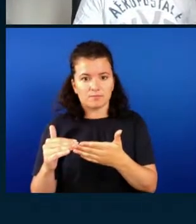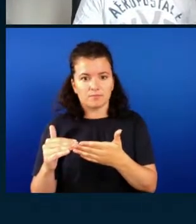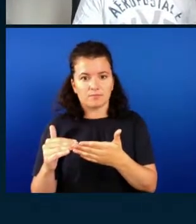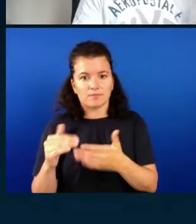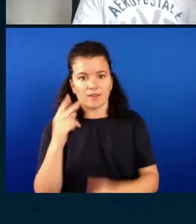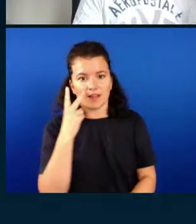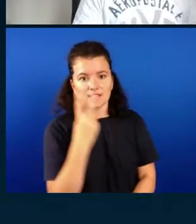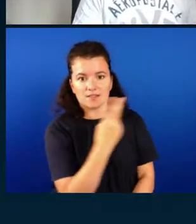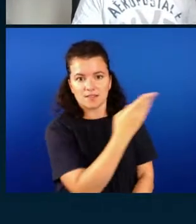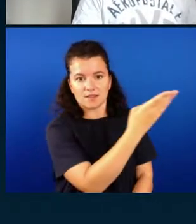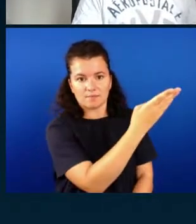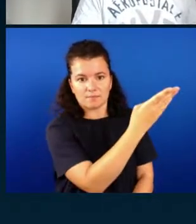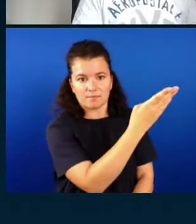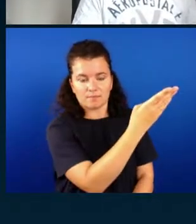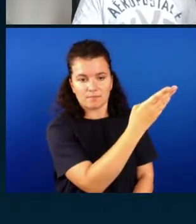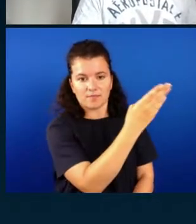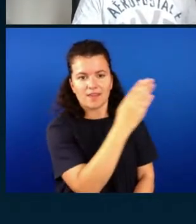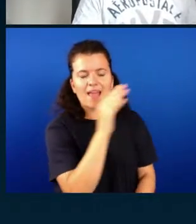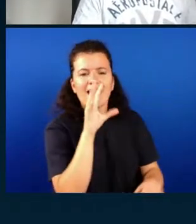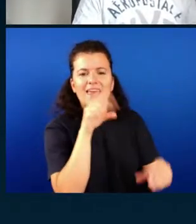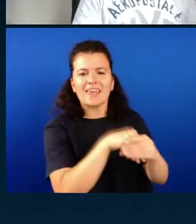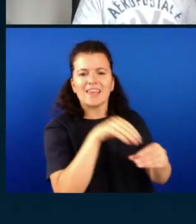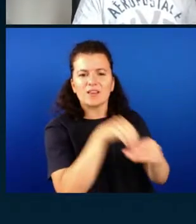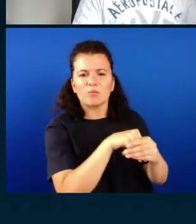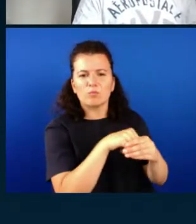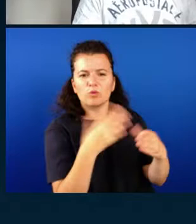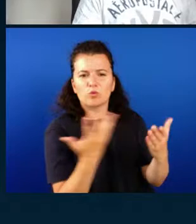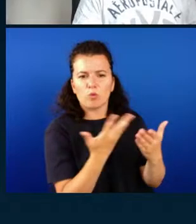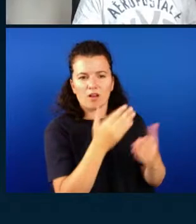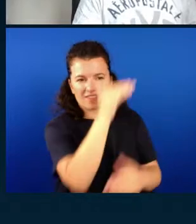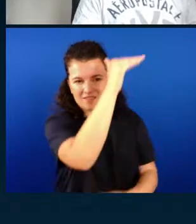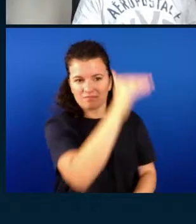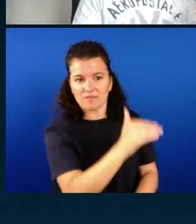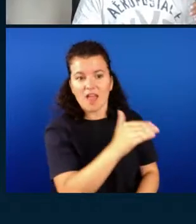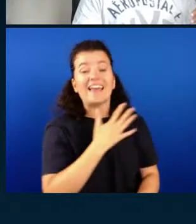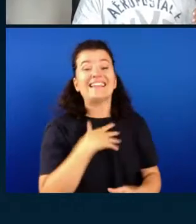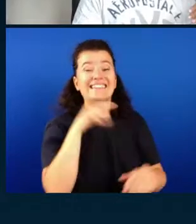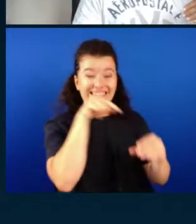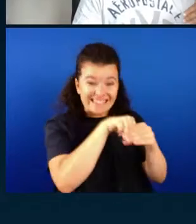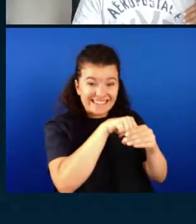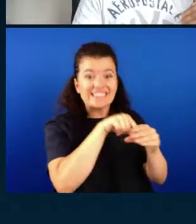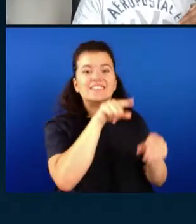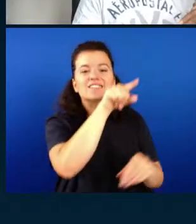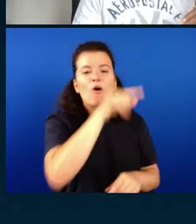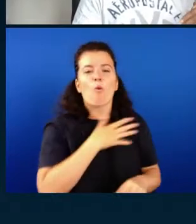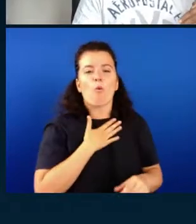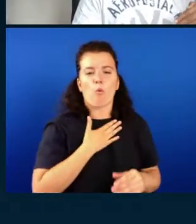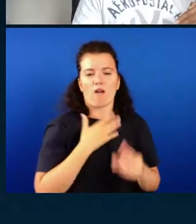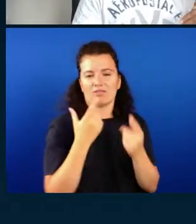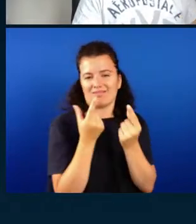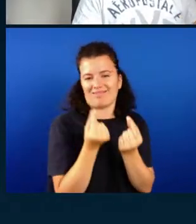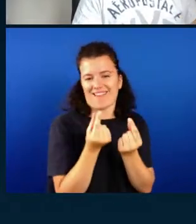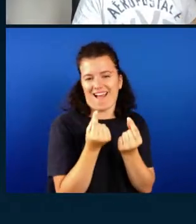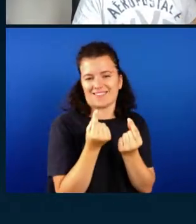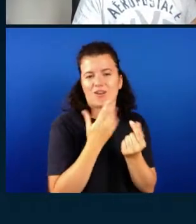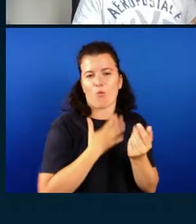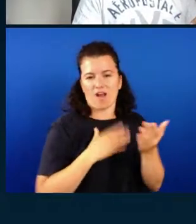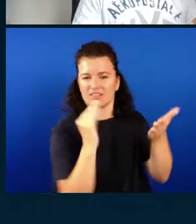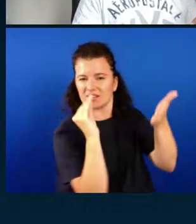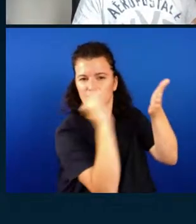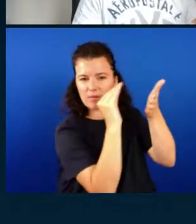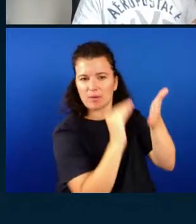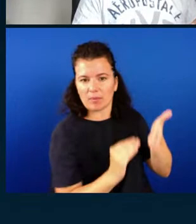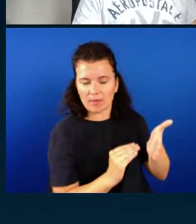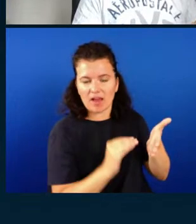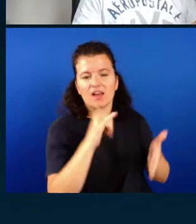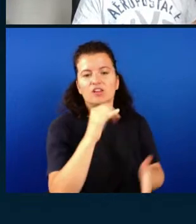the inputs. So this is where we are trying to integrate our task with the Azure DevOps SDKs,